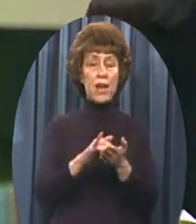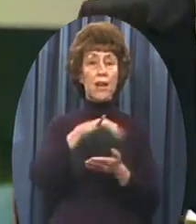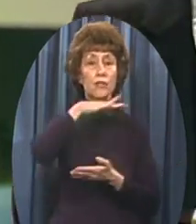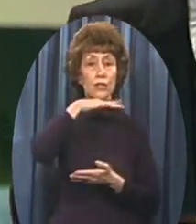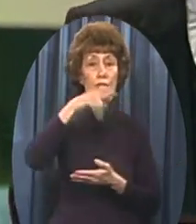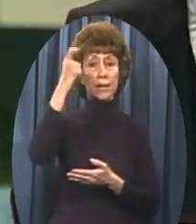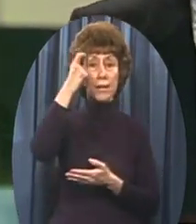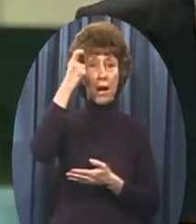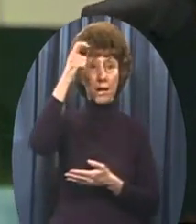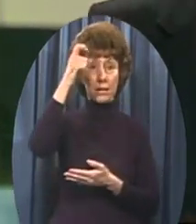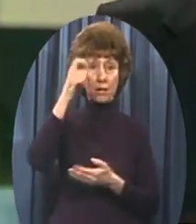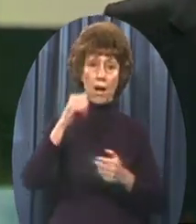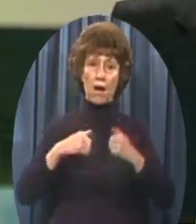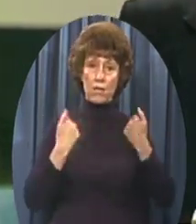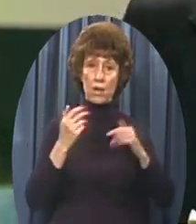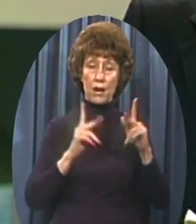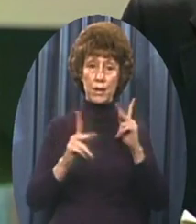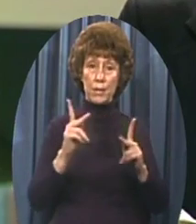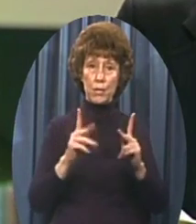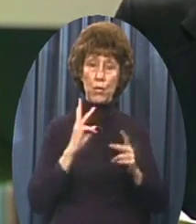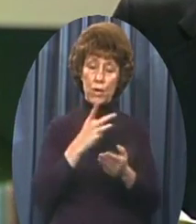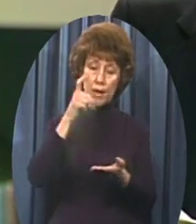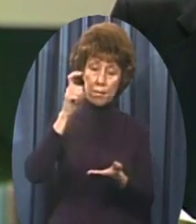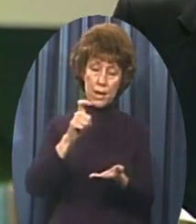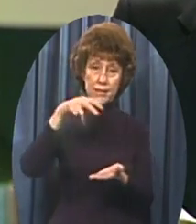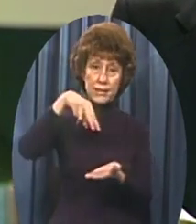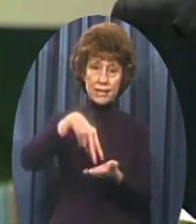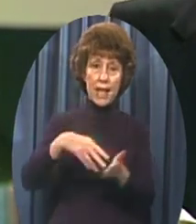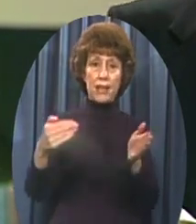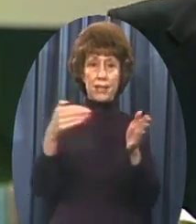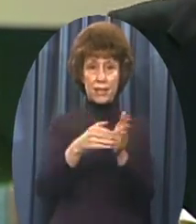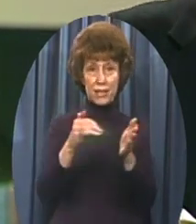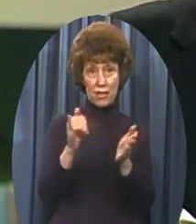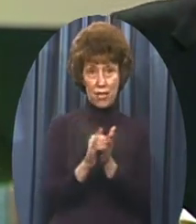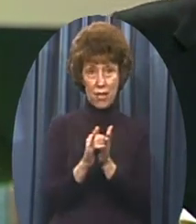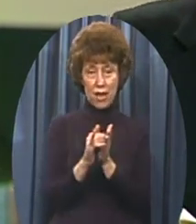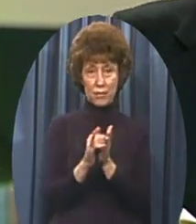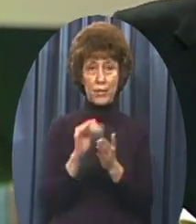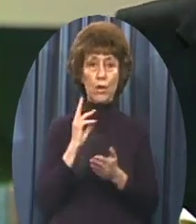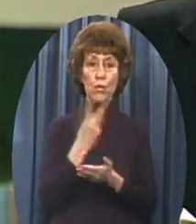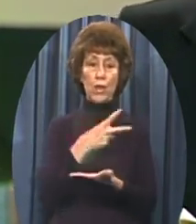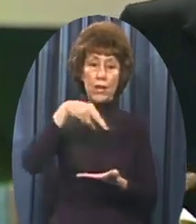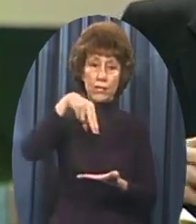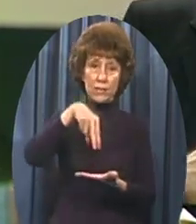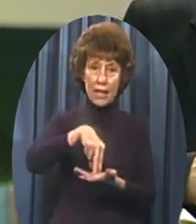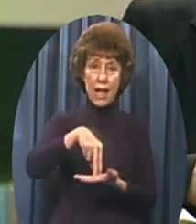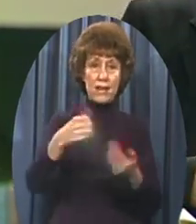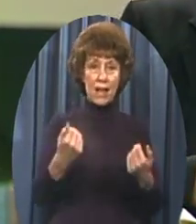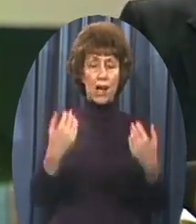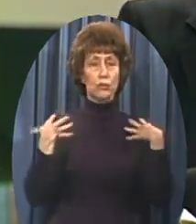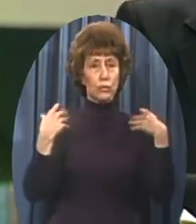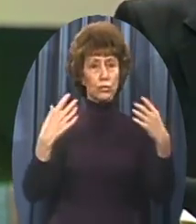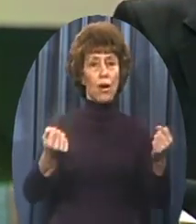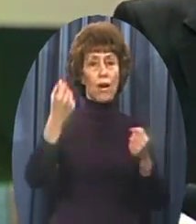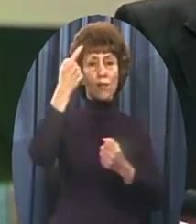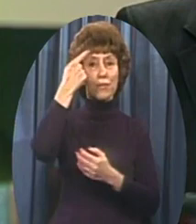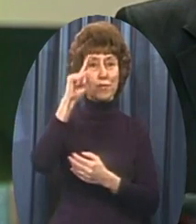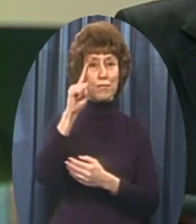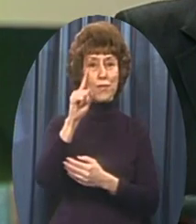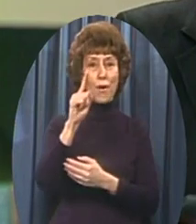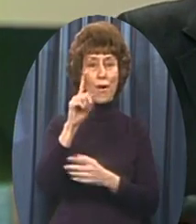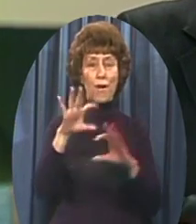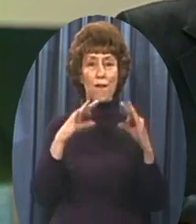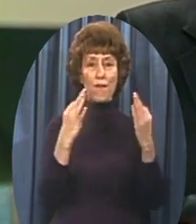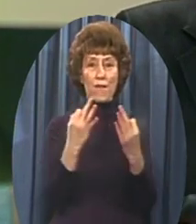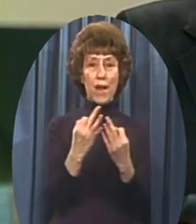stand against it. We've taken our stand for the family, the traditional family. Yes, we have a friend in